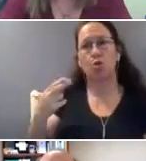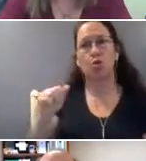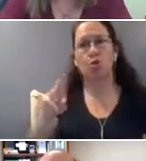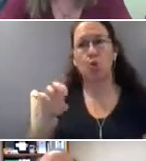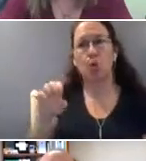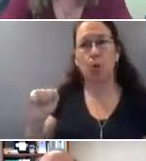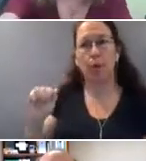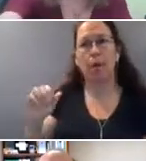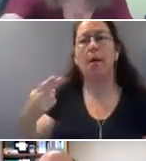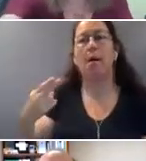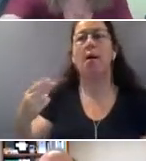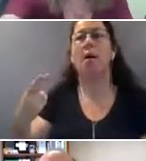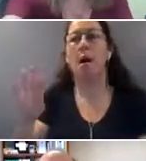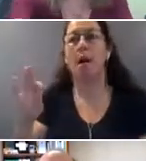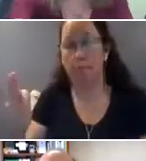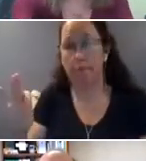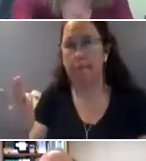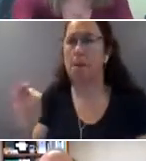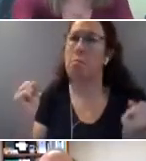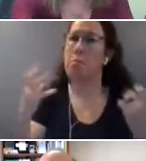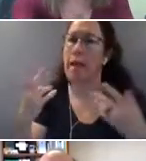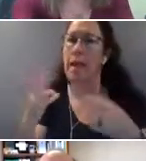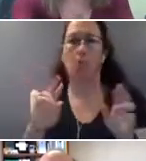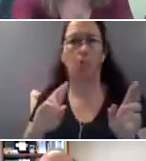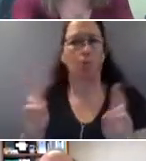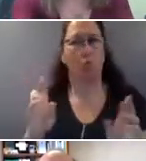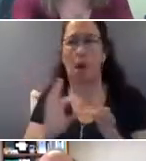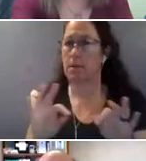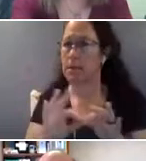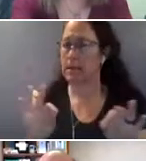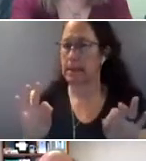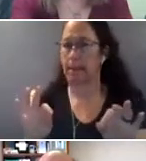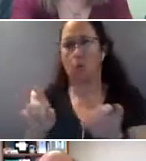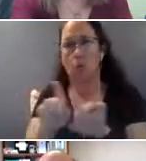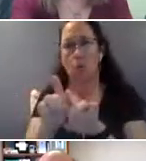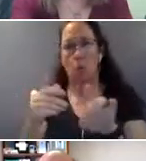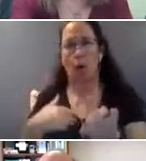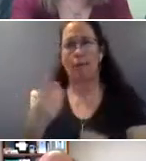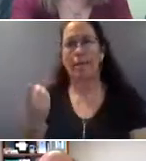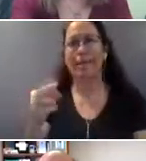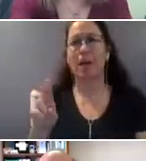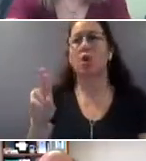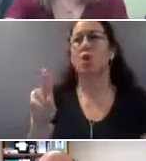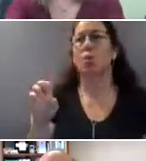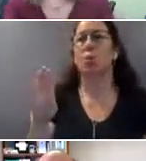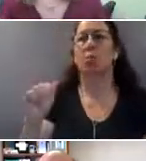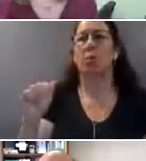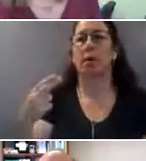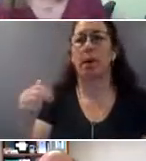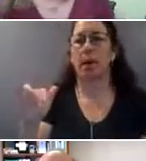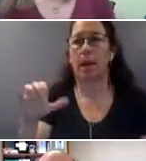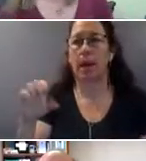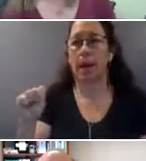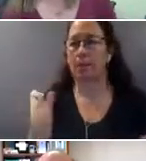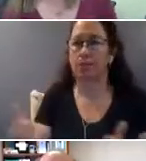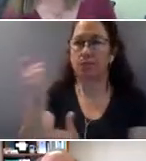Community Healthcare. All of them will have prepared statements. And we also have Dr. Rebecca Hayes, who is the new Chief